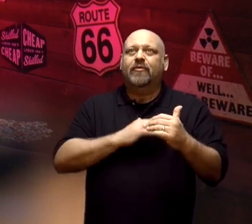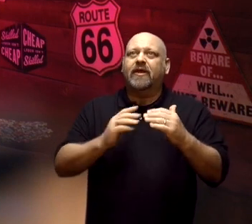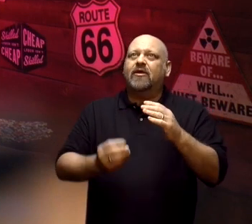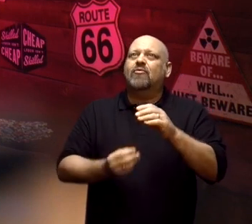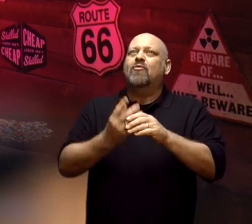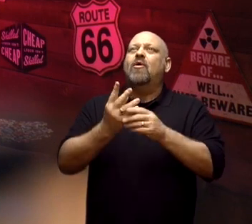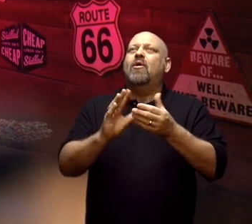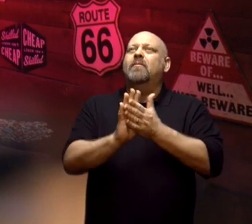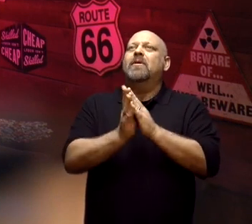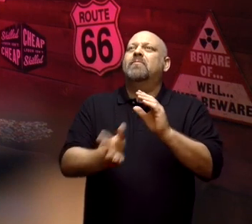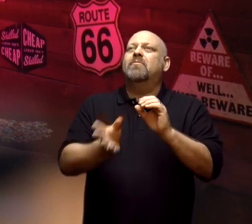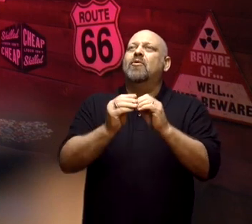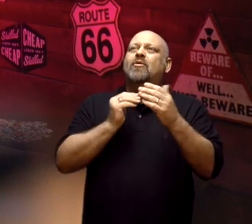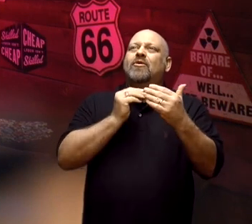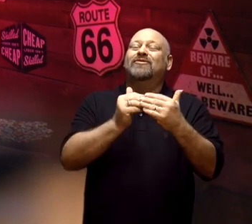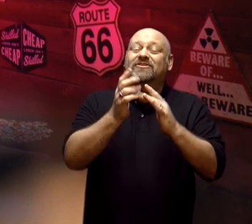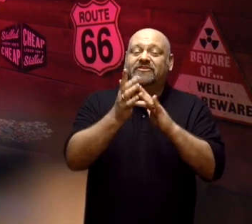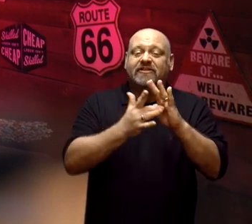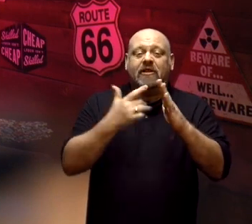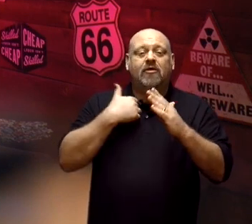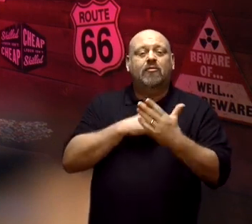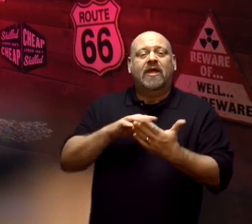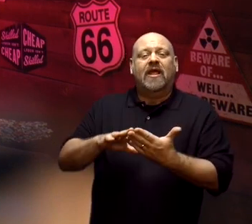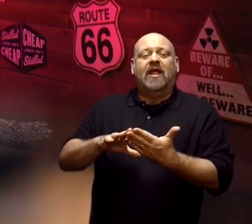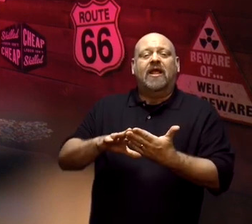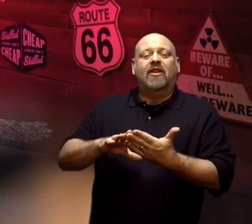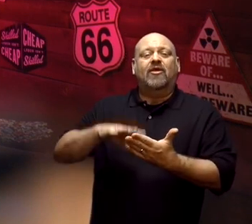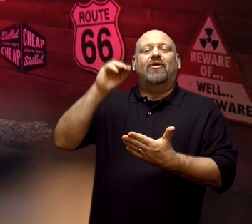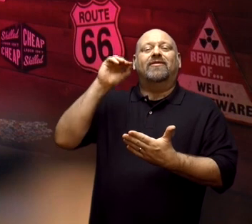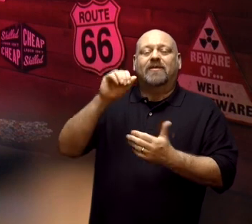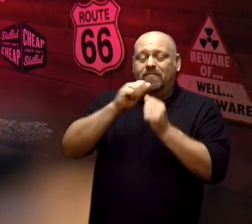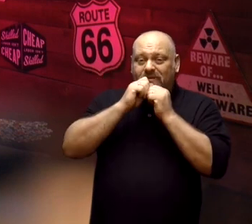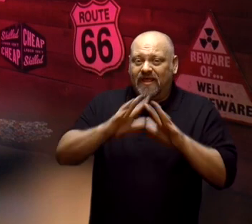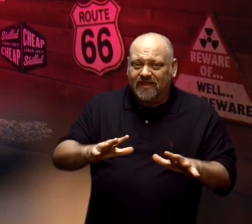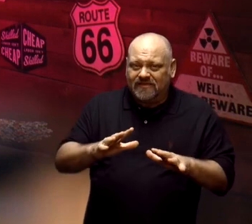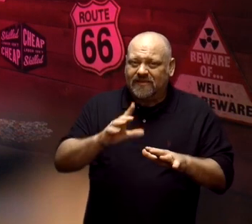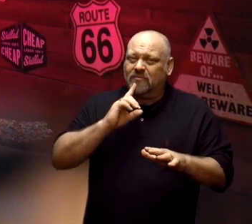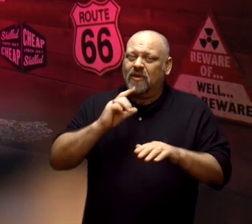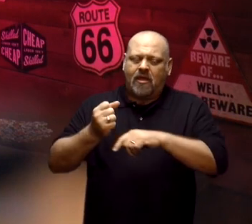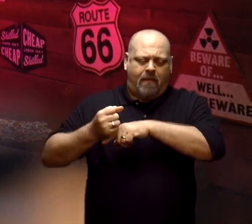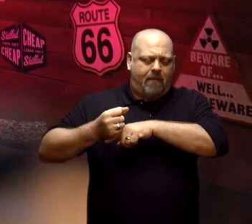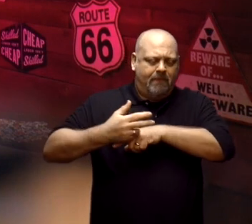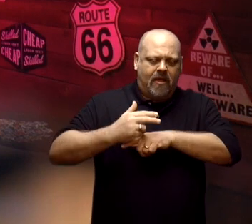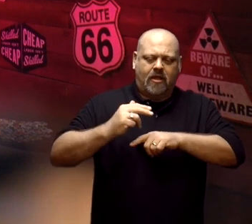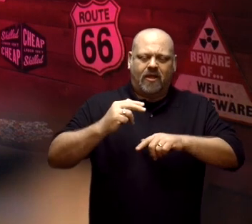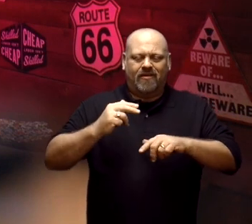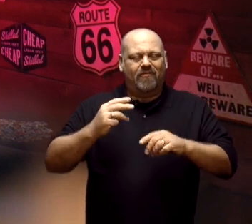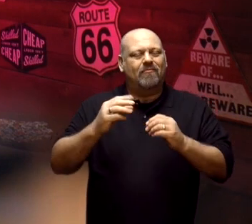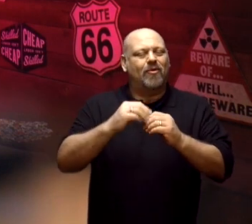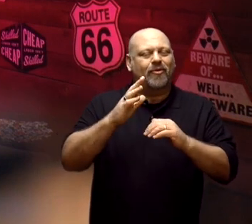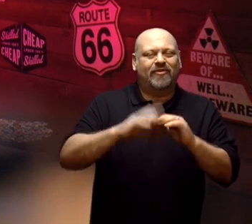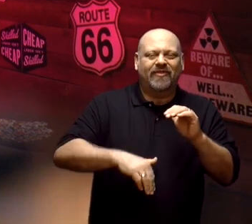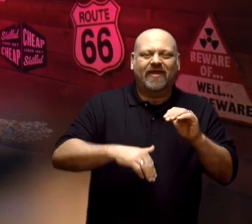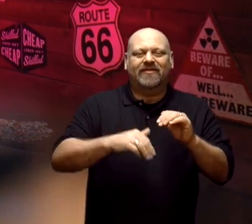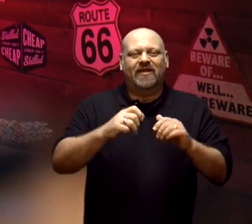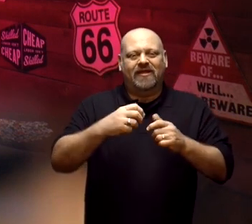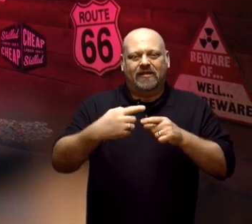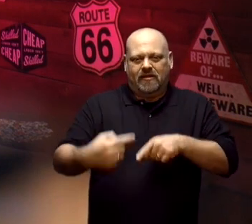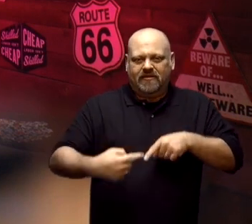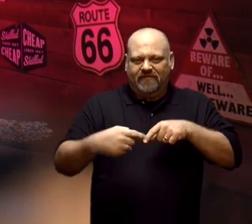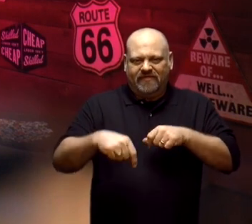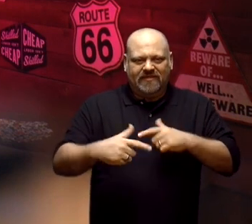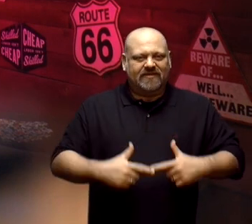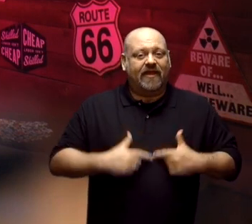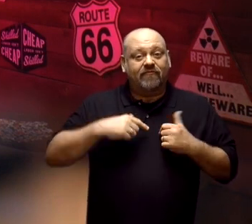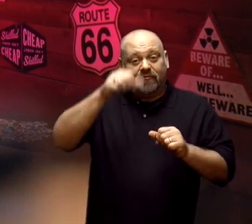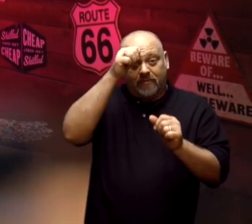Jesus, we discover that the blessings far outweigh the difficulties of this life. Remember, the best is